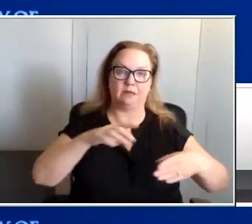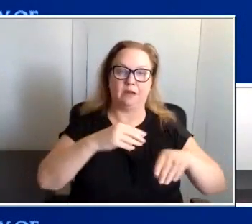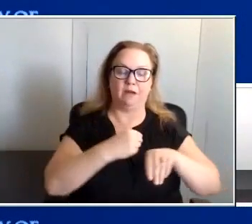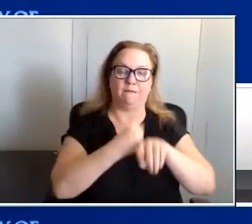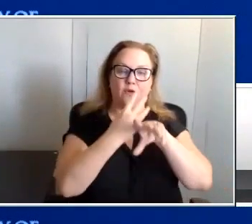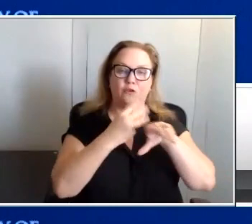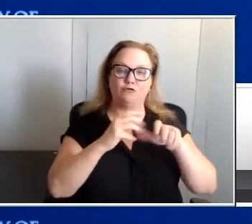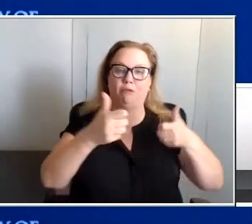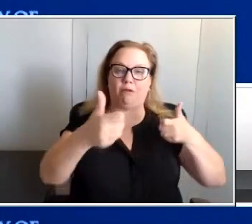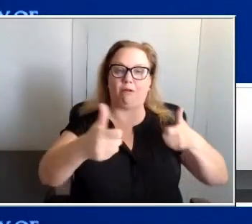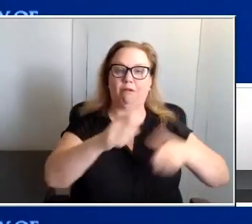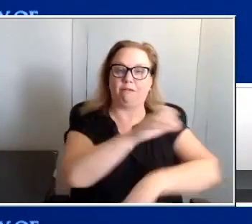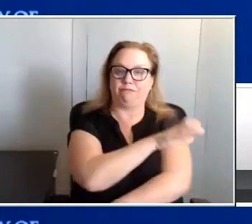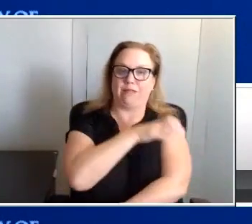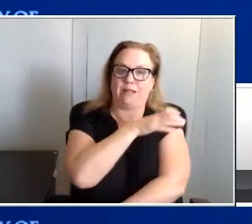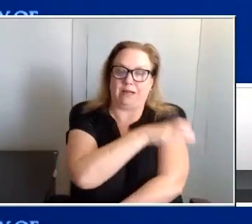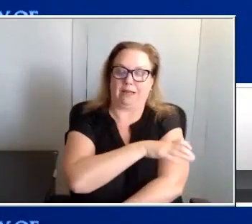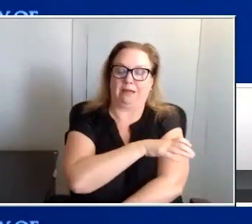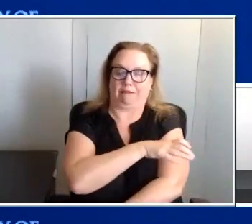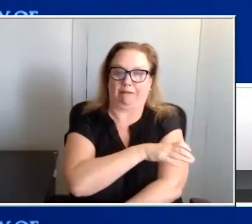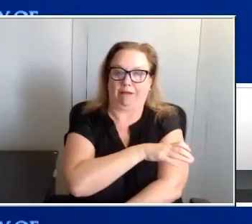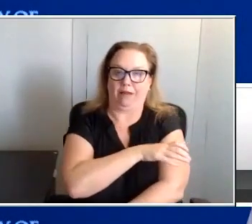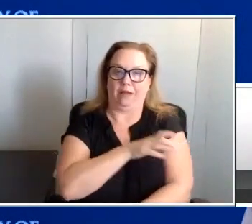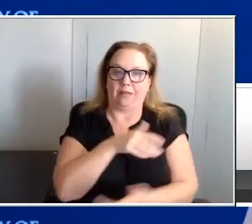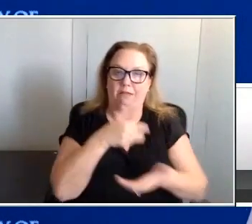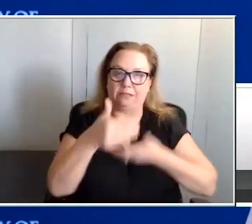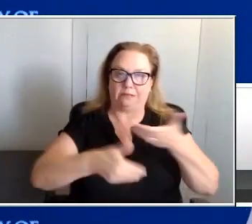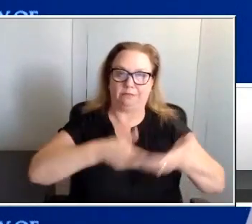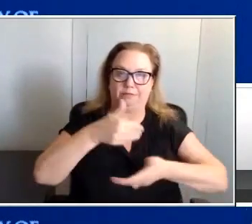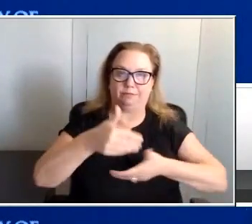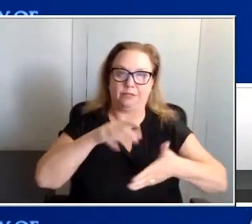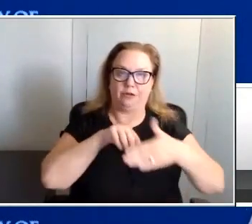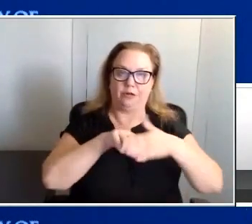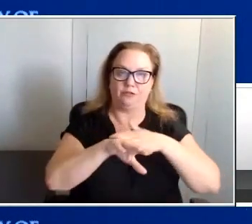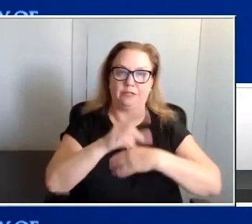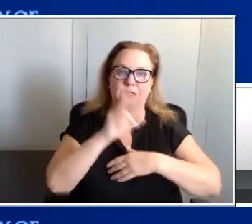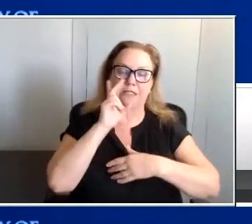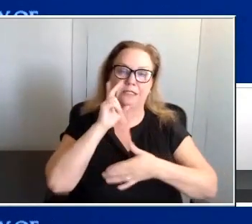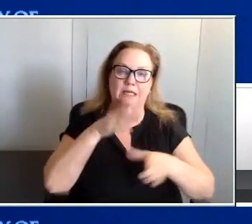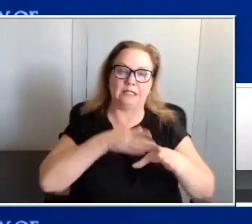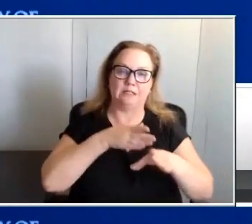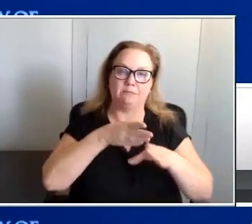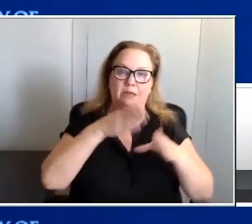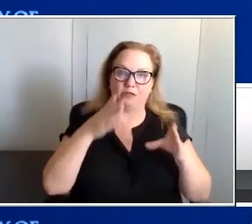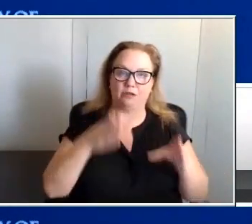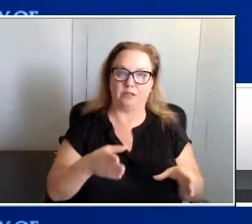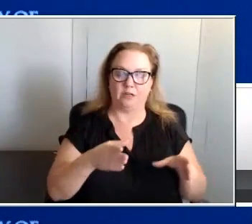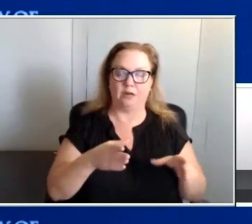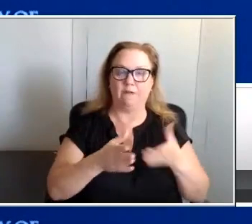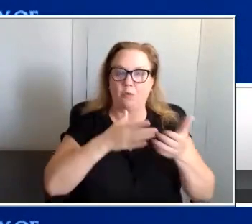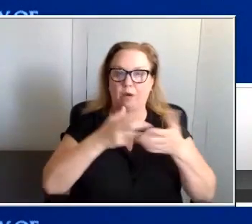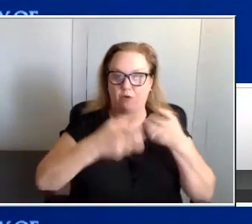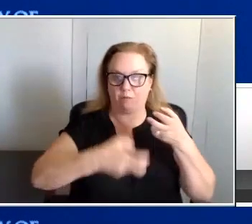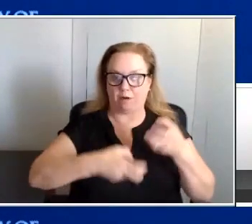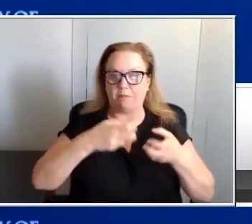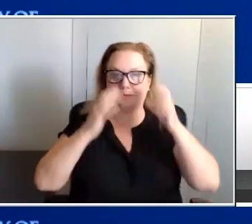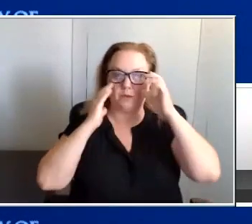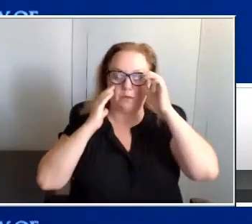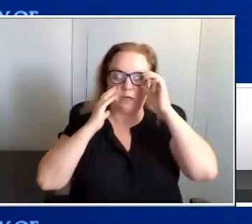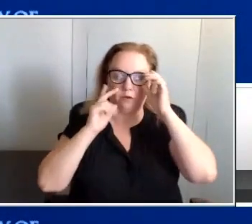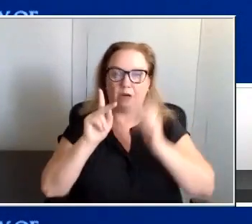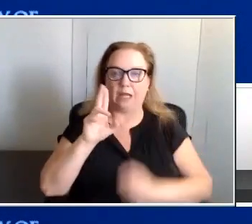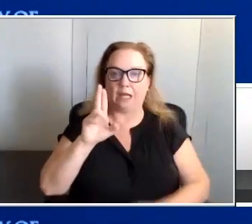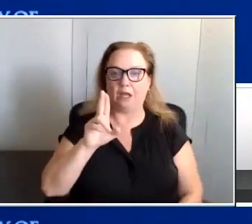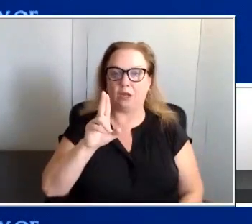that was to expedite your entry into seeing a specialist for whatever problem you have. But we know that here at the health system,